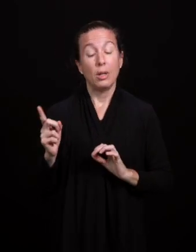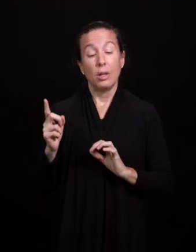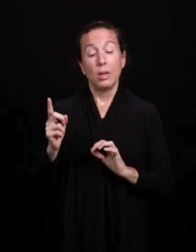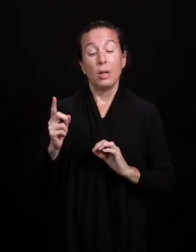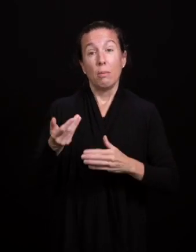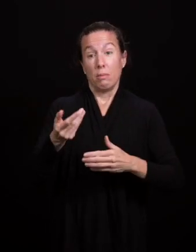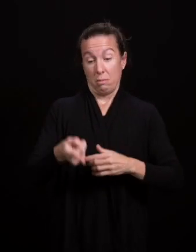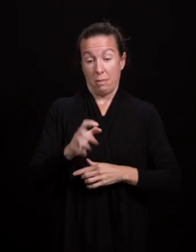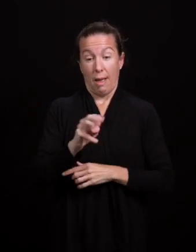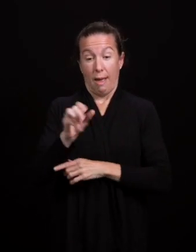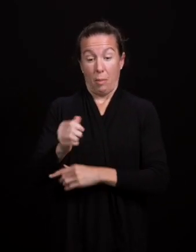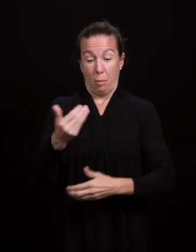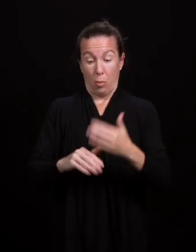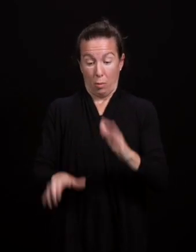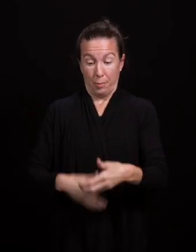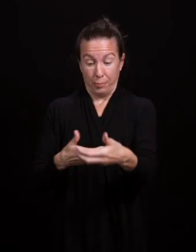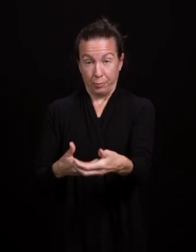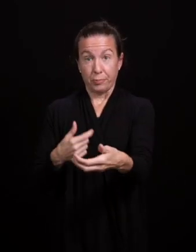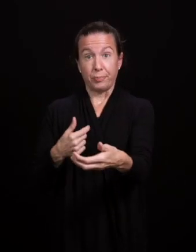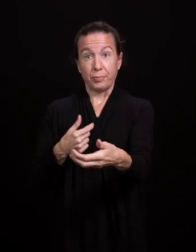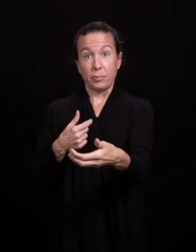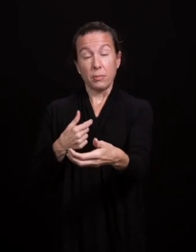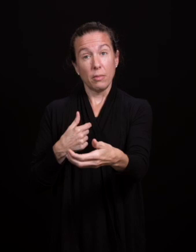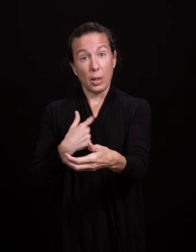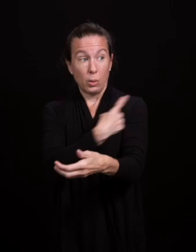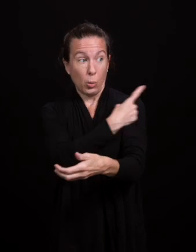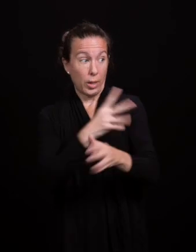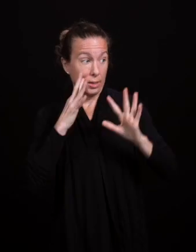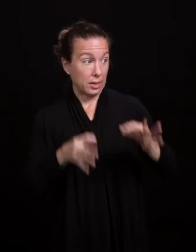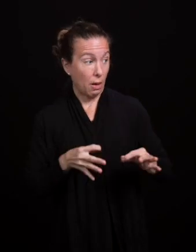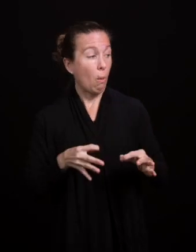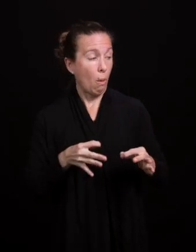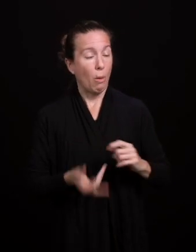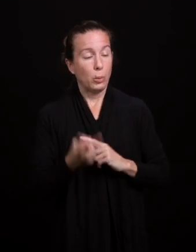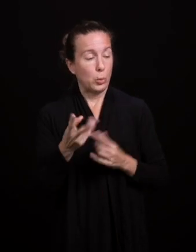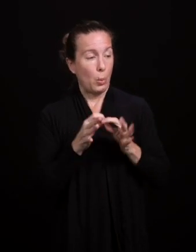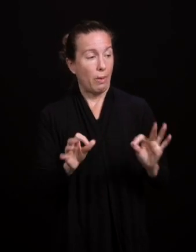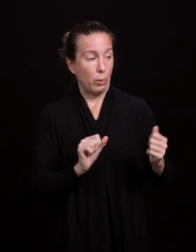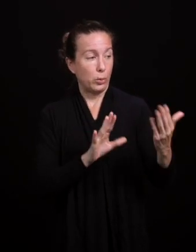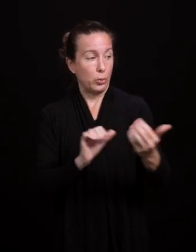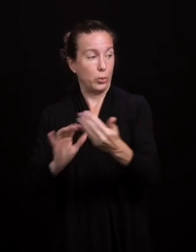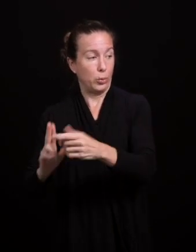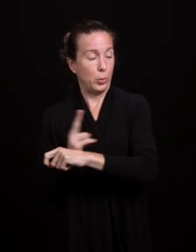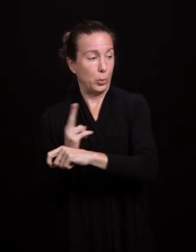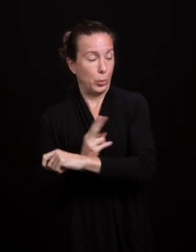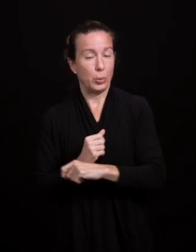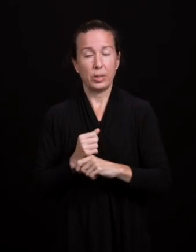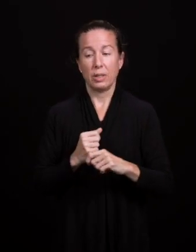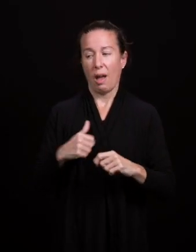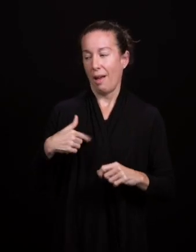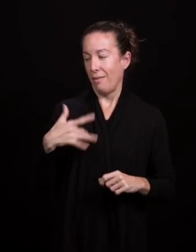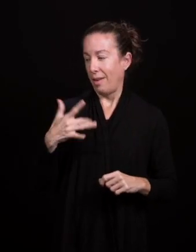that this was going to be something that we were going to tackle. We have a fantastic